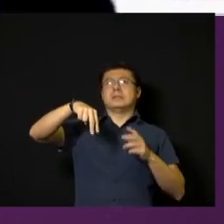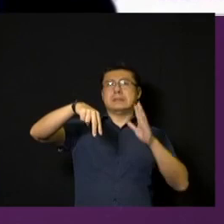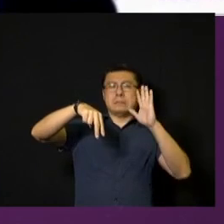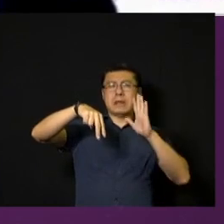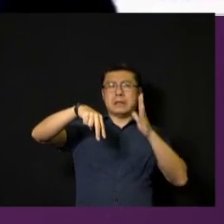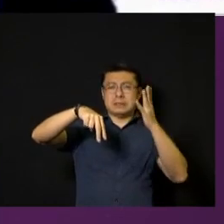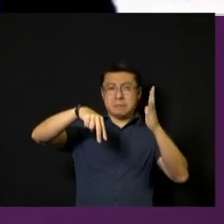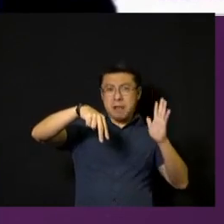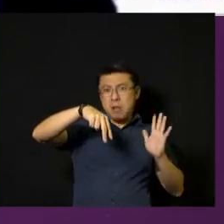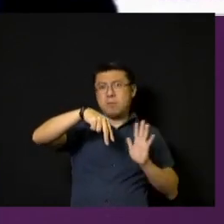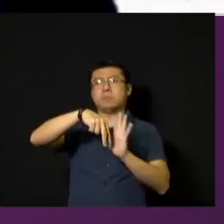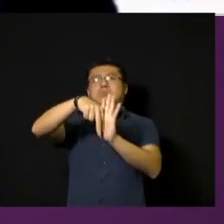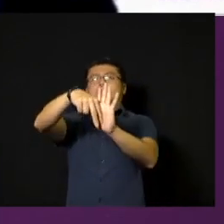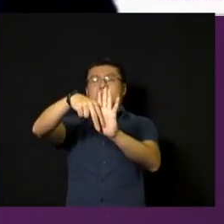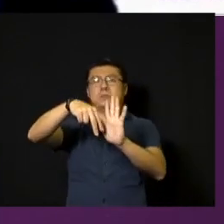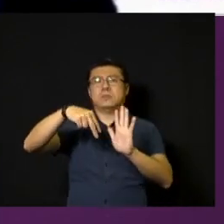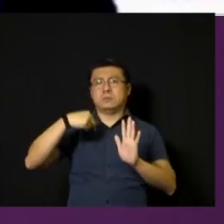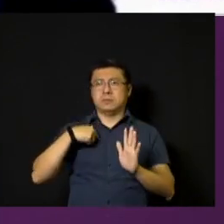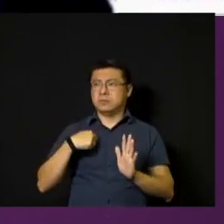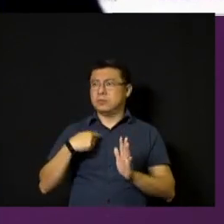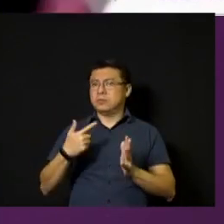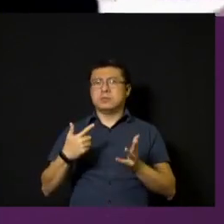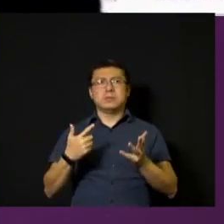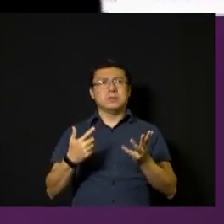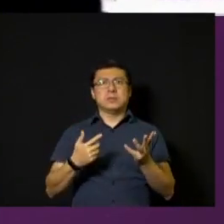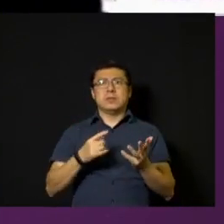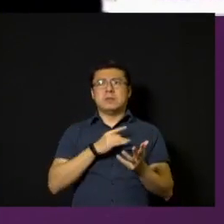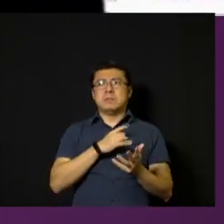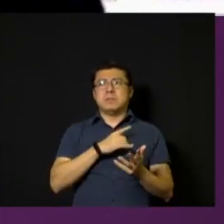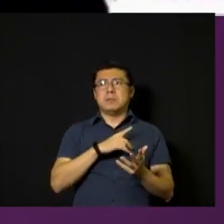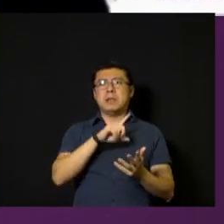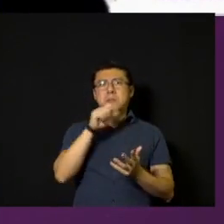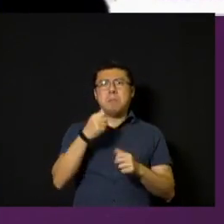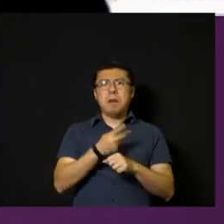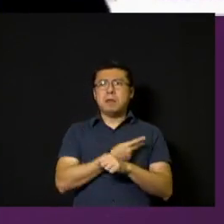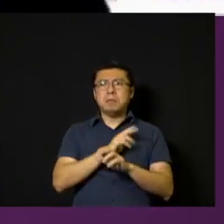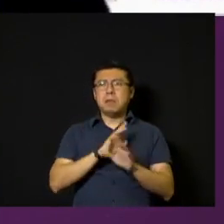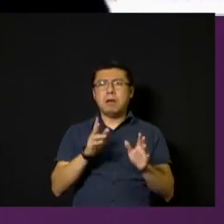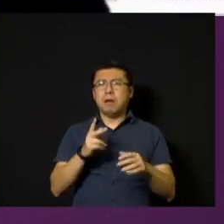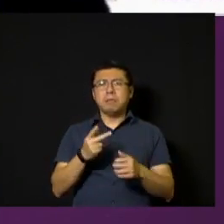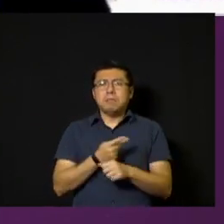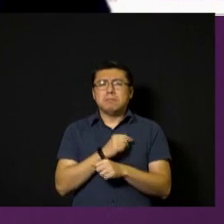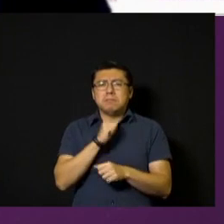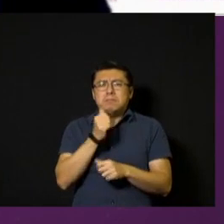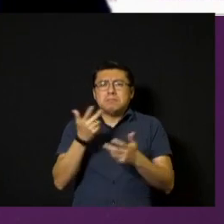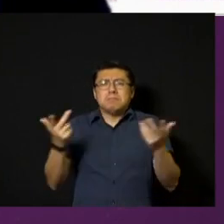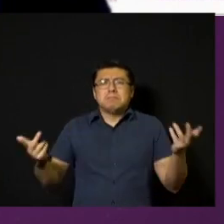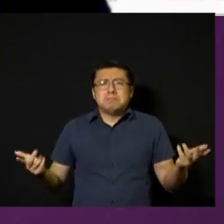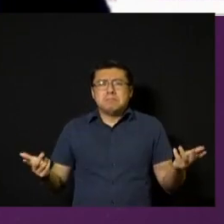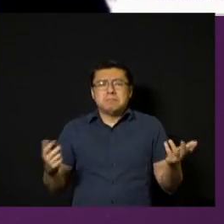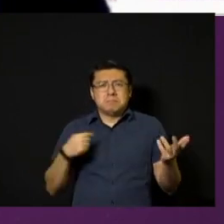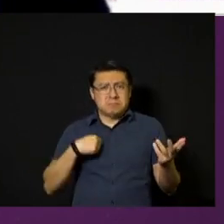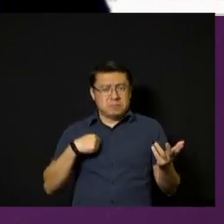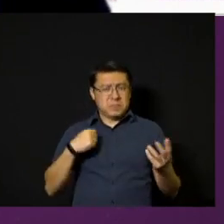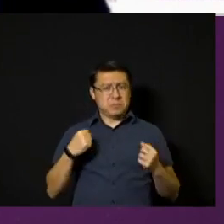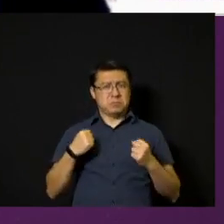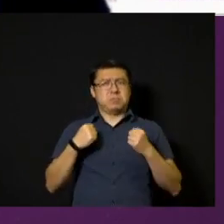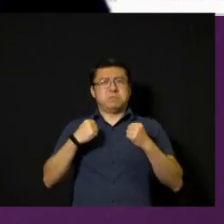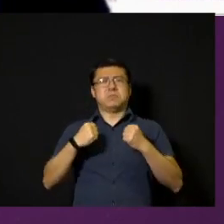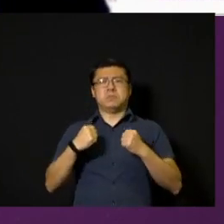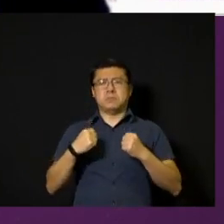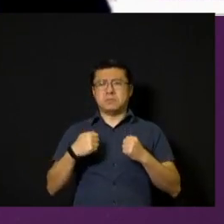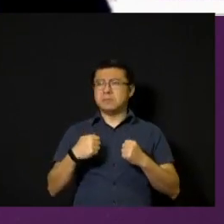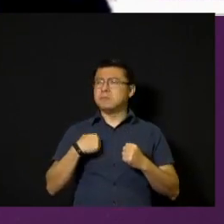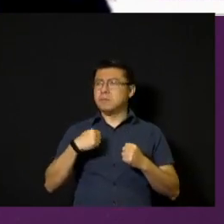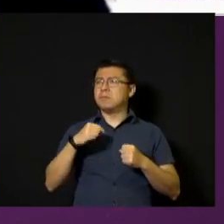that pushed me. I go through this fear area, and I realized nothing happened. On the opposite, I was empowered. I